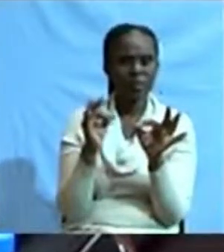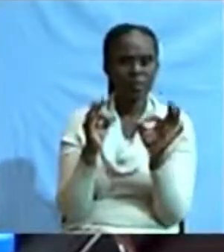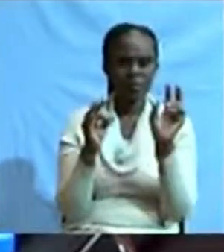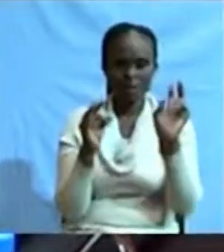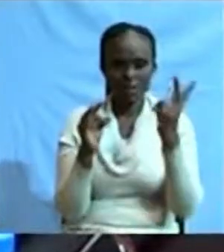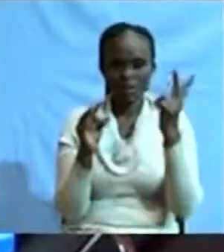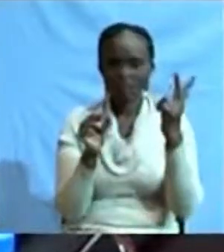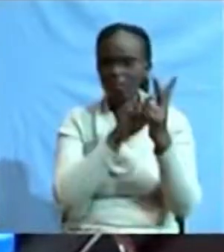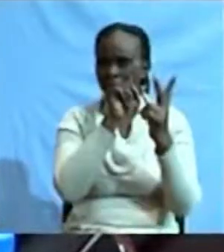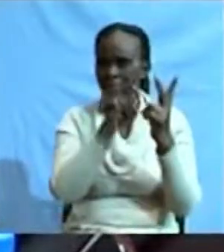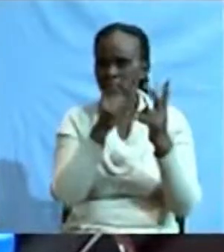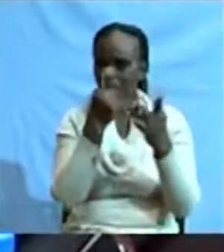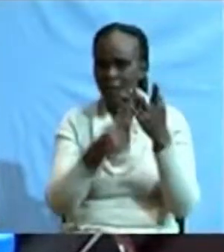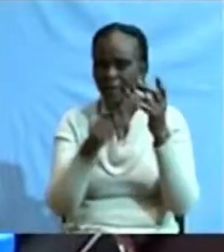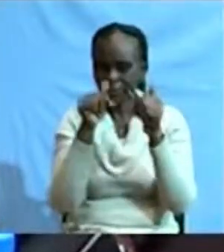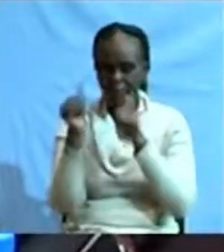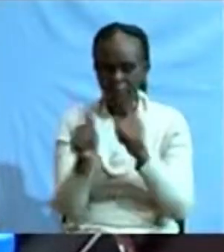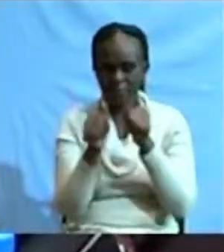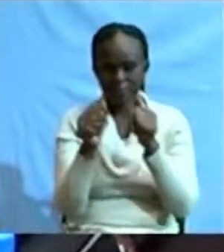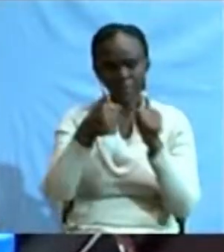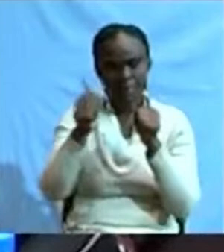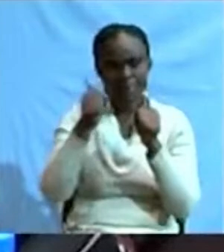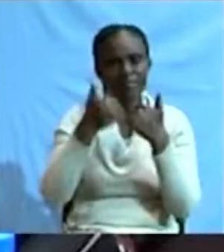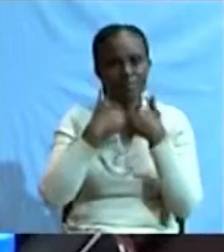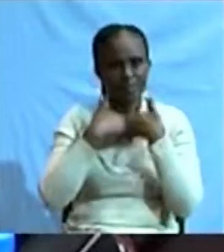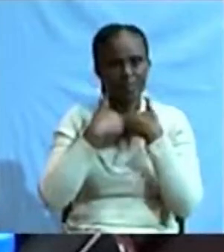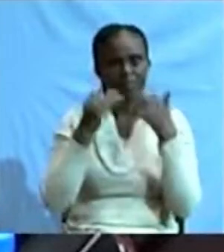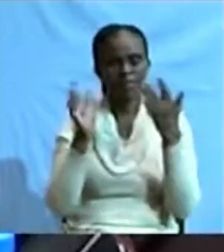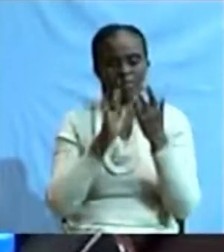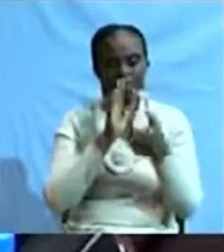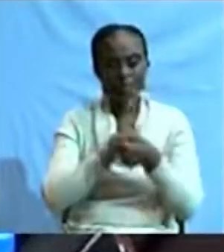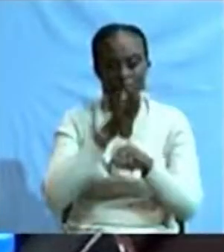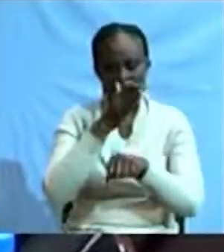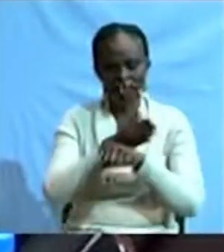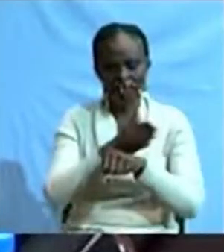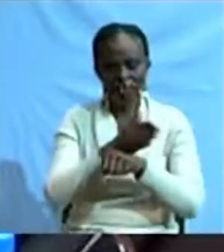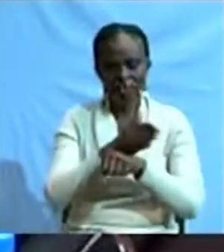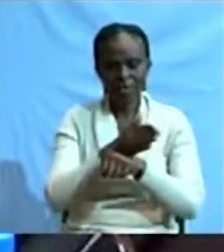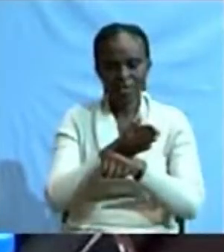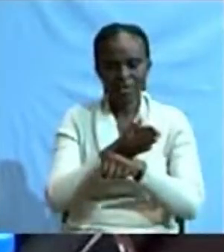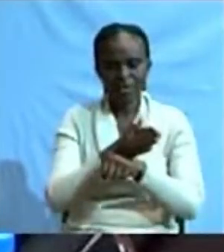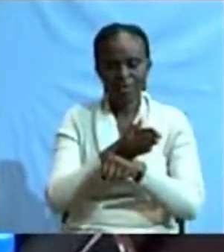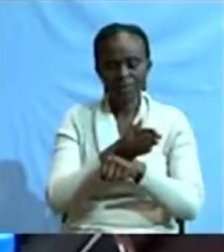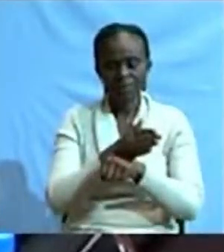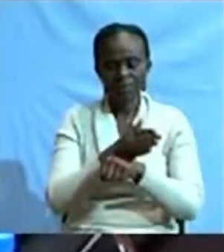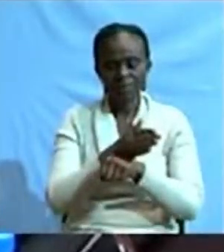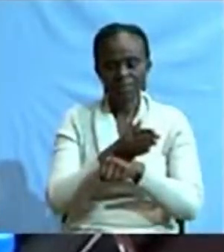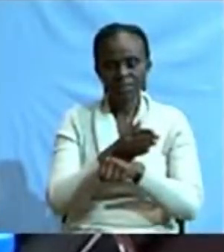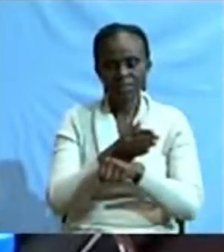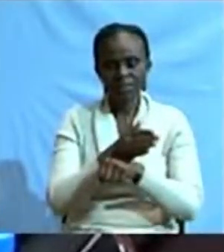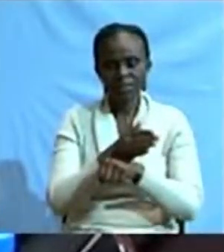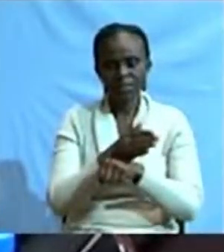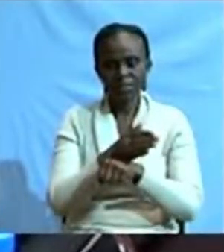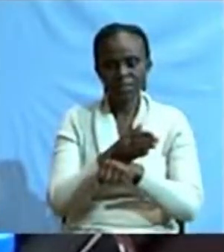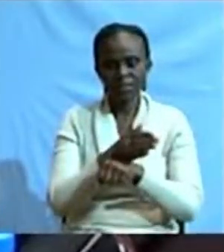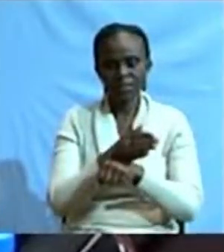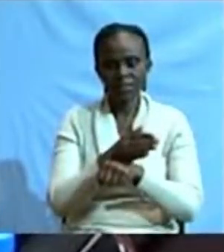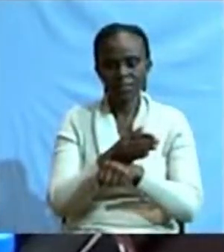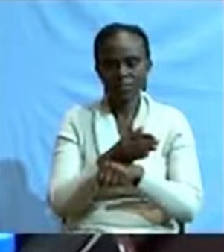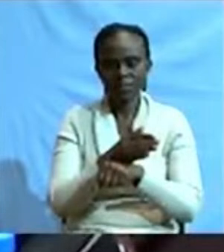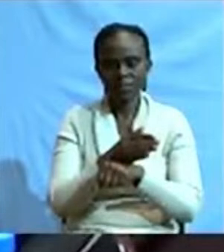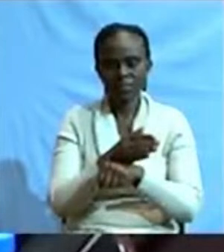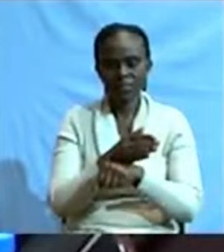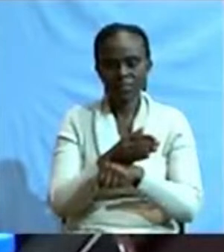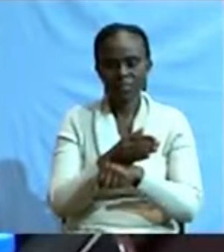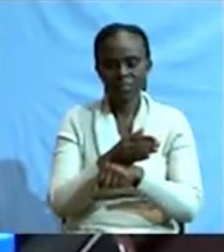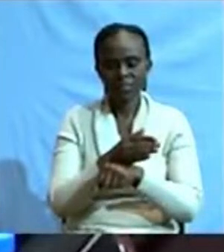second question is that what actions did you undertake after the election year? This budget we are